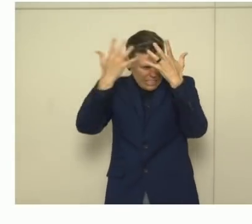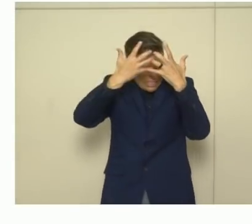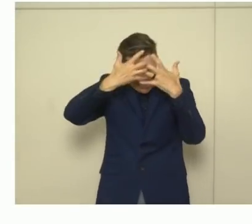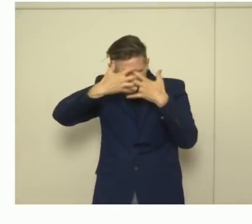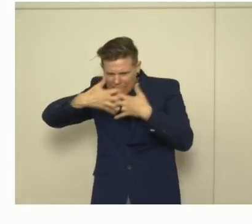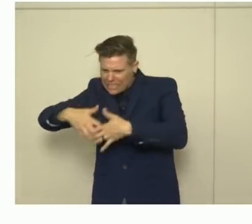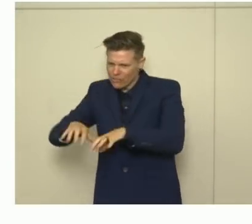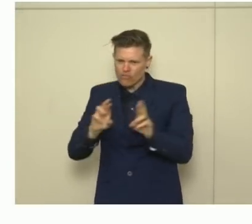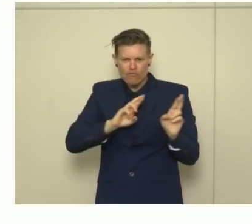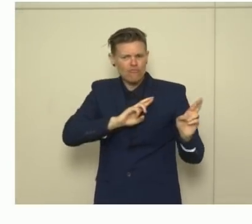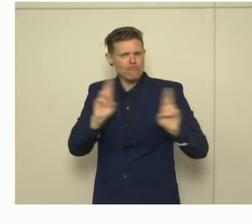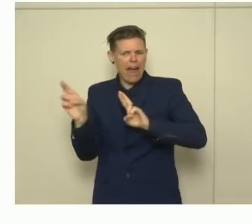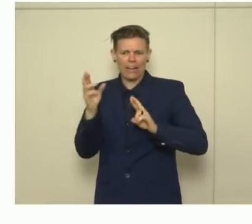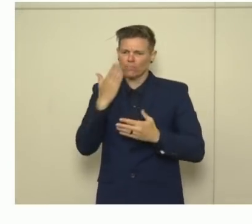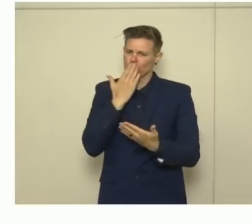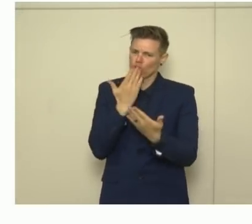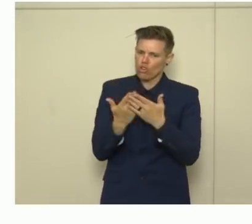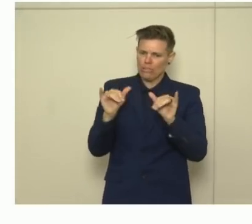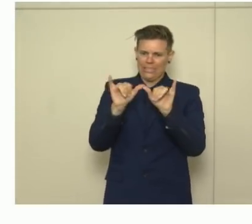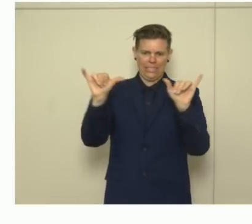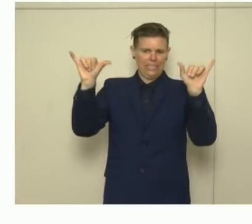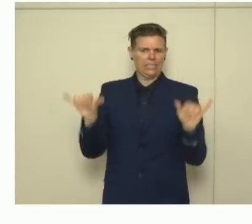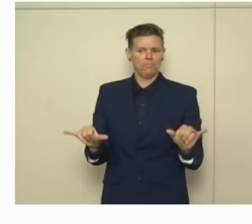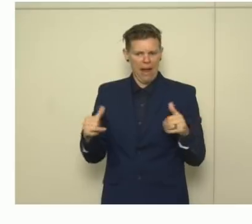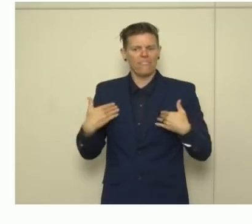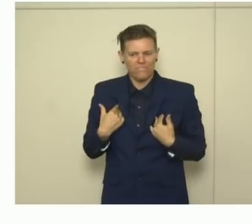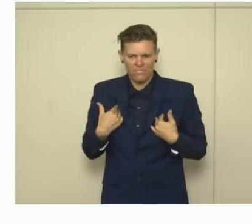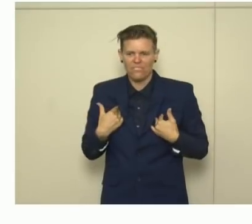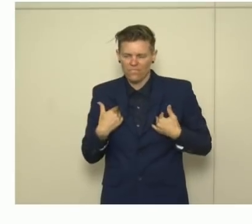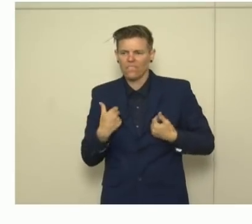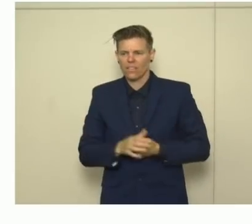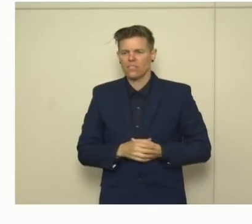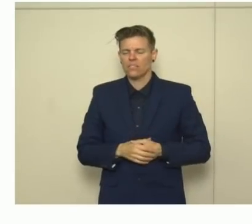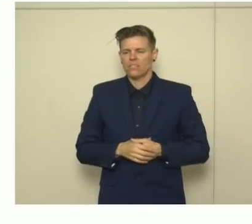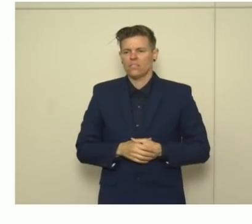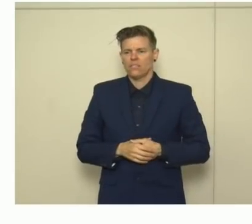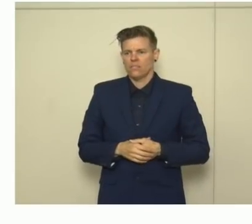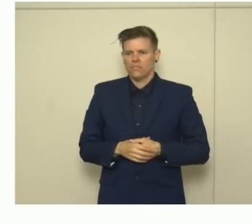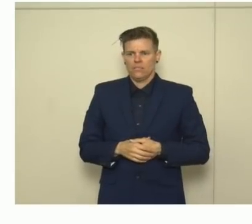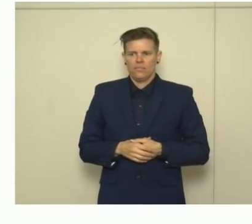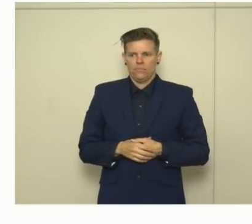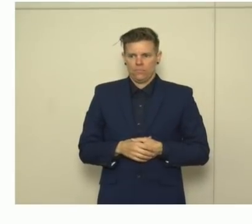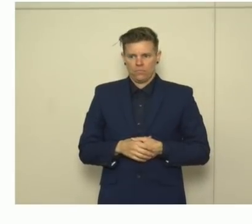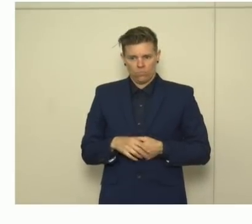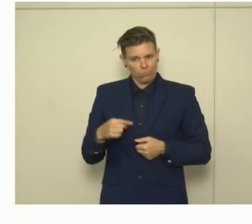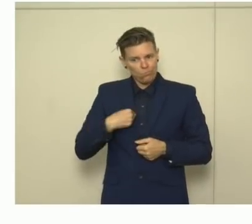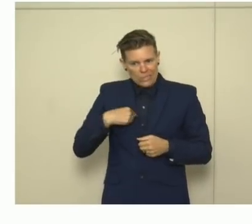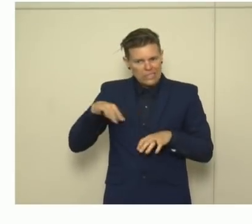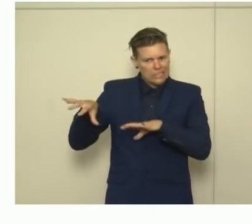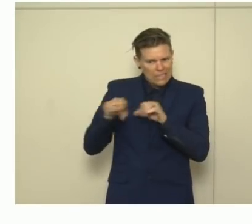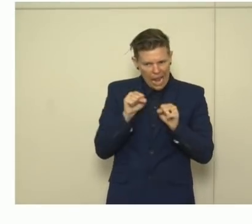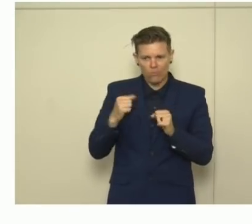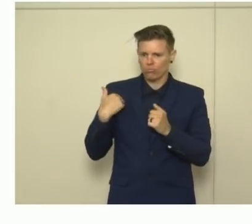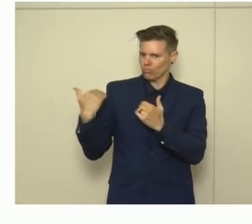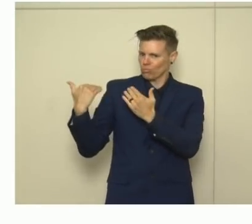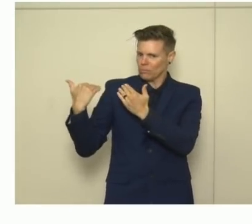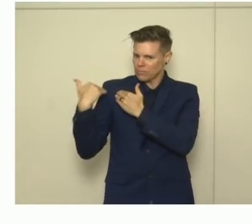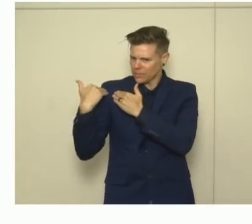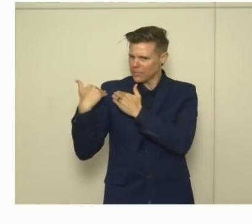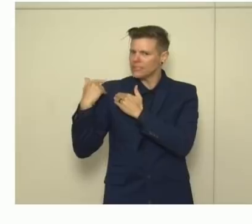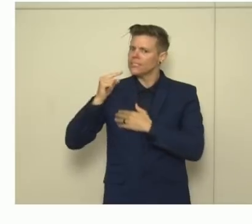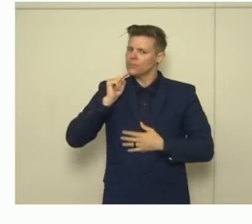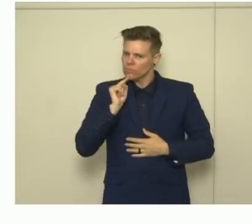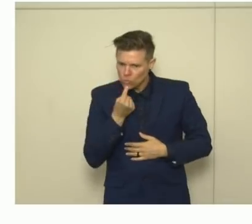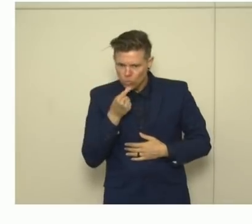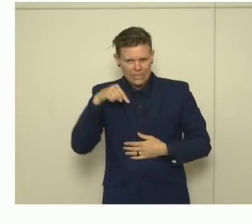to reassure everyone that the Public Education Department takes that responsibility very seriously, that those conditions are in place